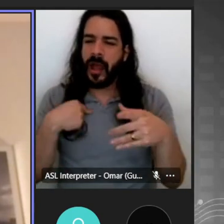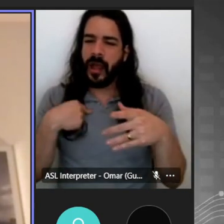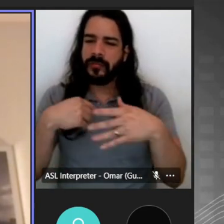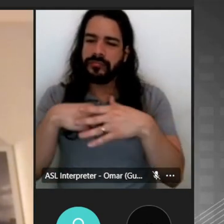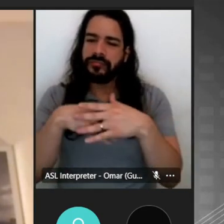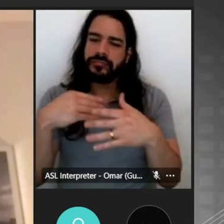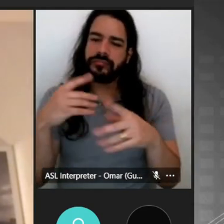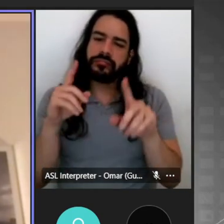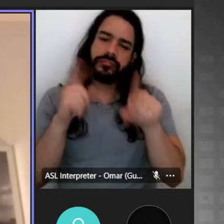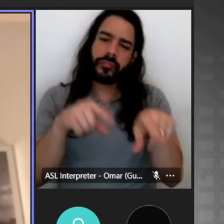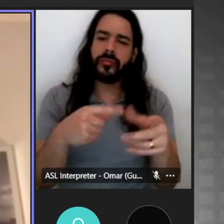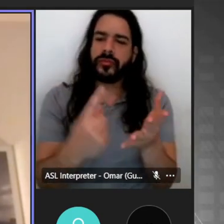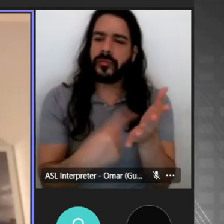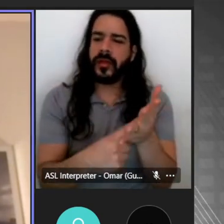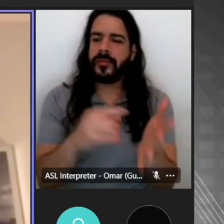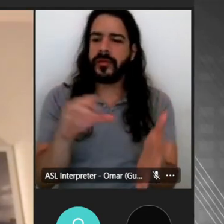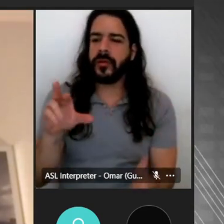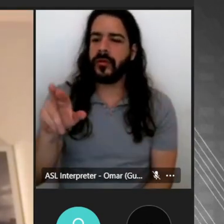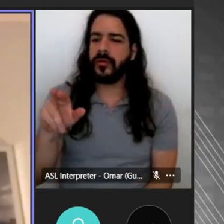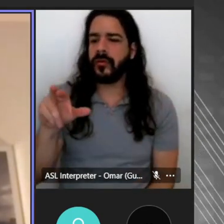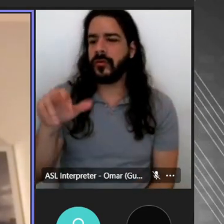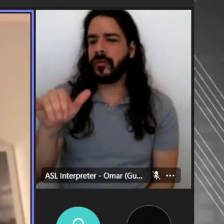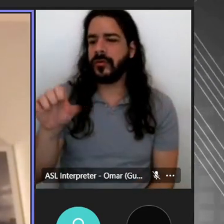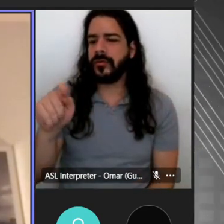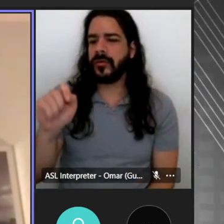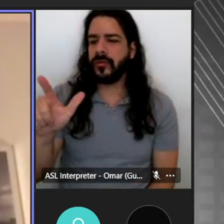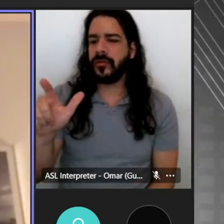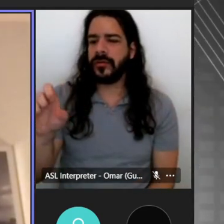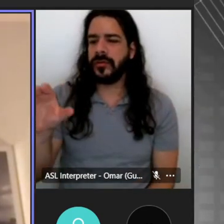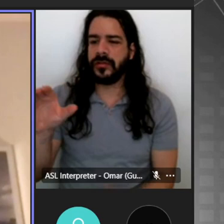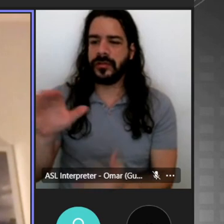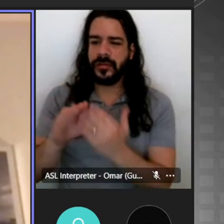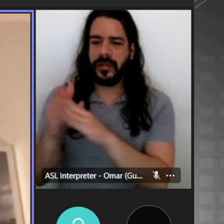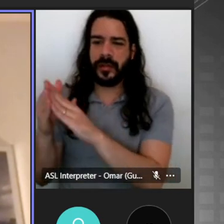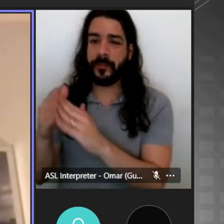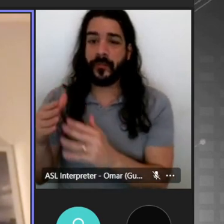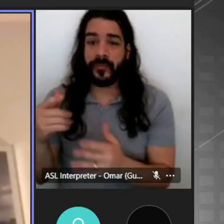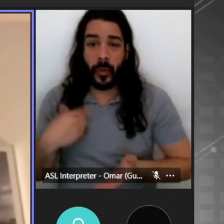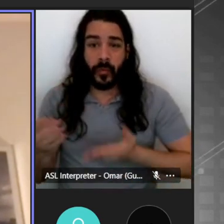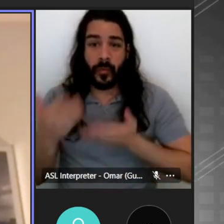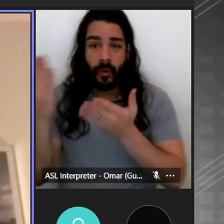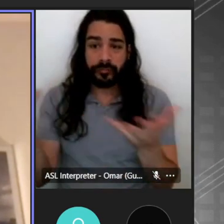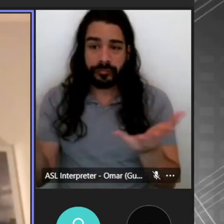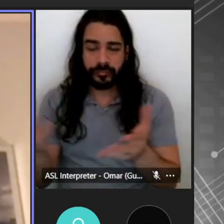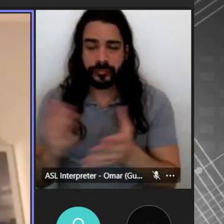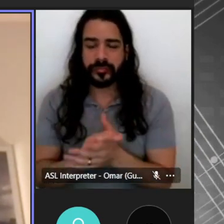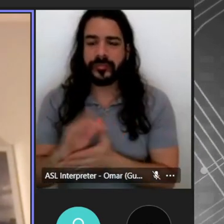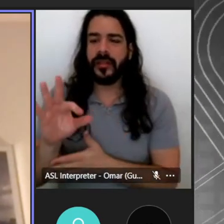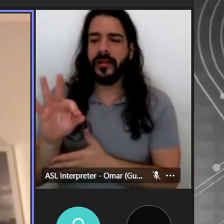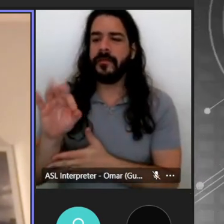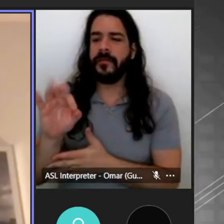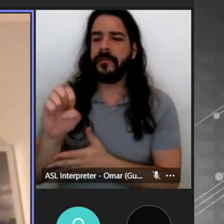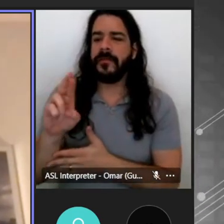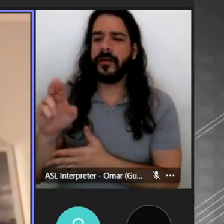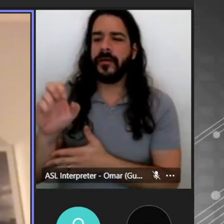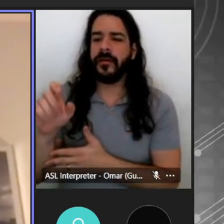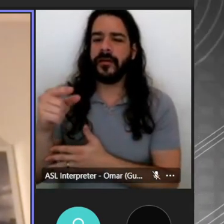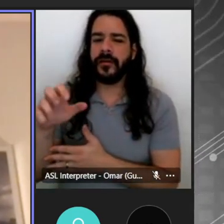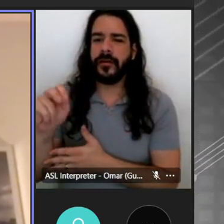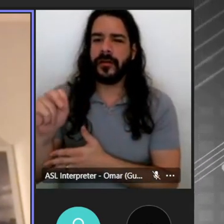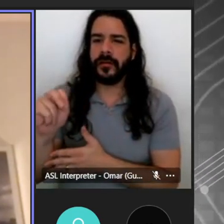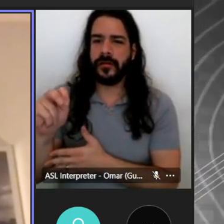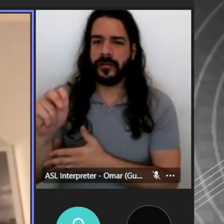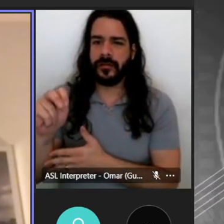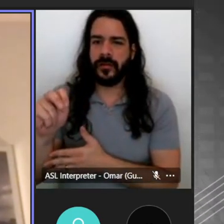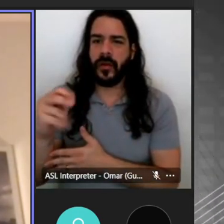virtually, but telework, but when I do go in, I work in Crystal City, or in other words, Virginia. So what I'm proposing is that from